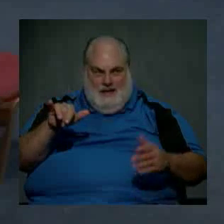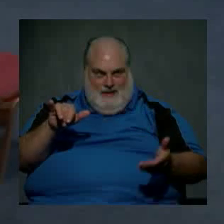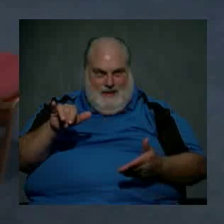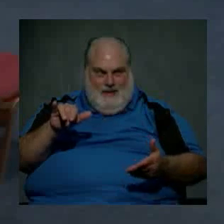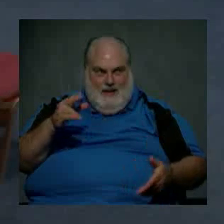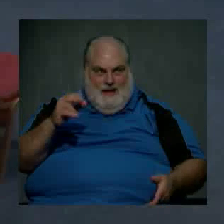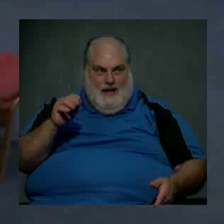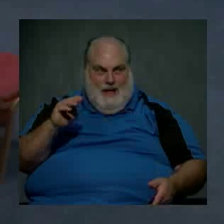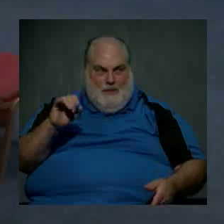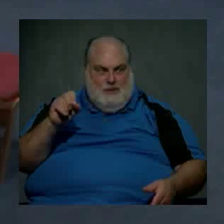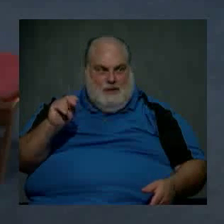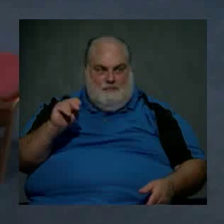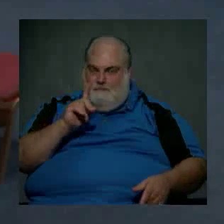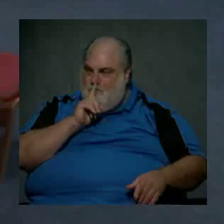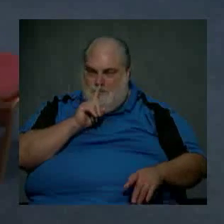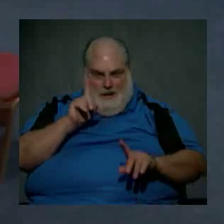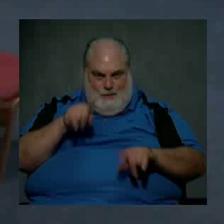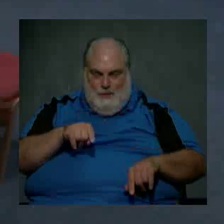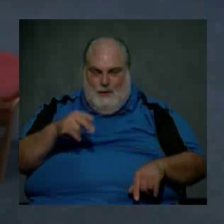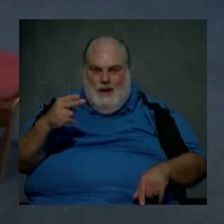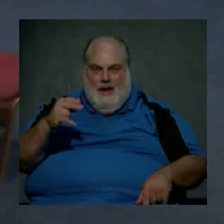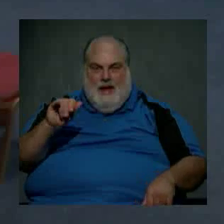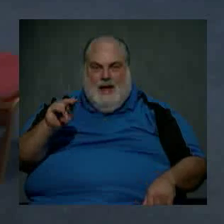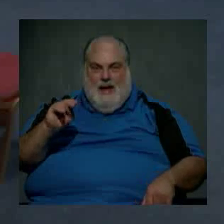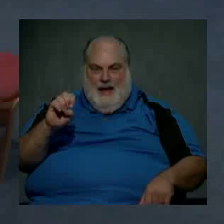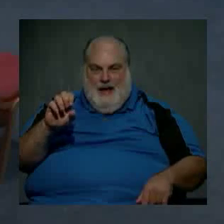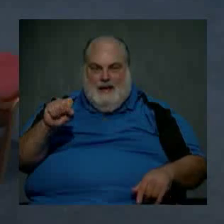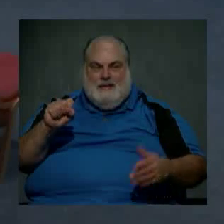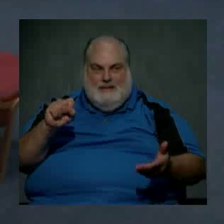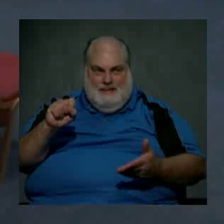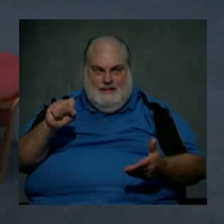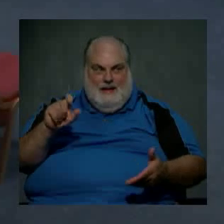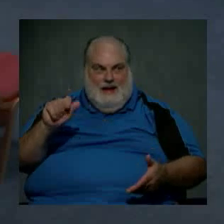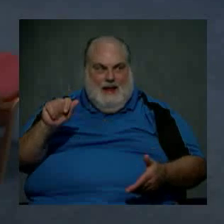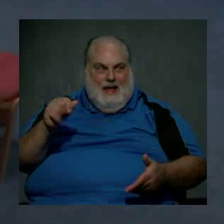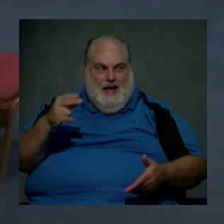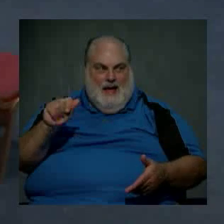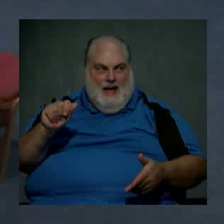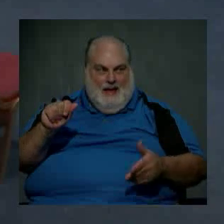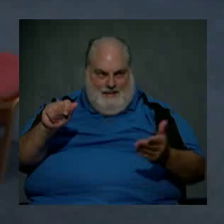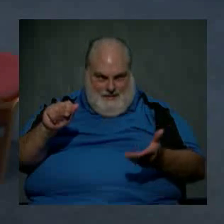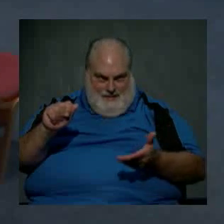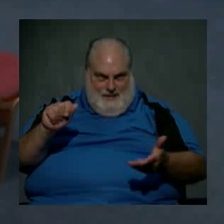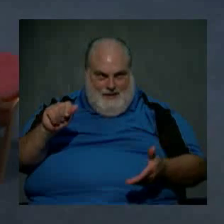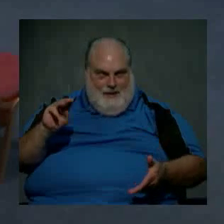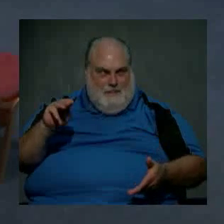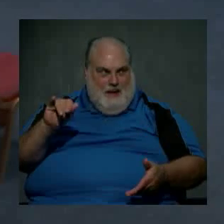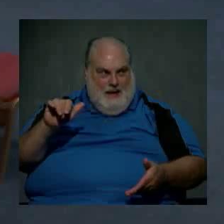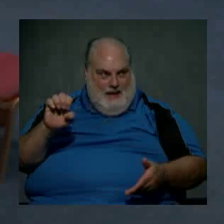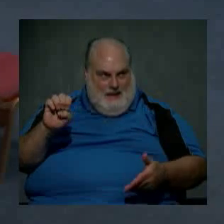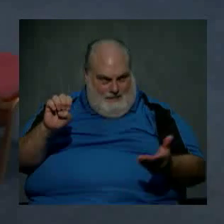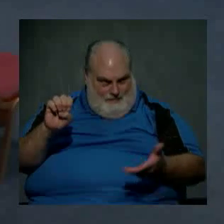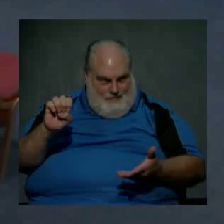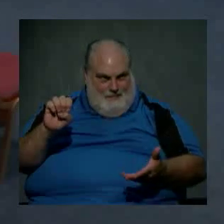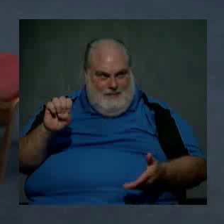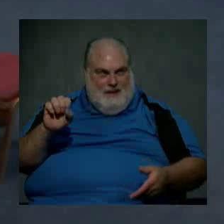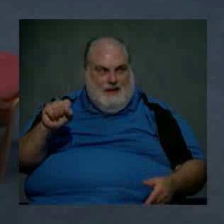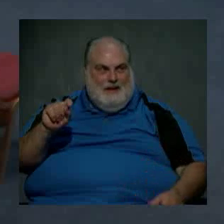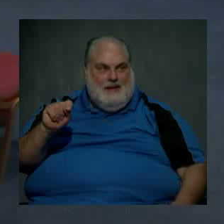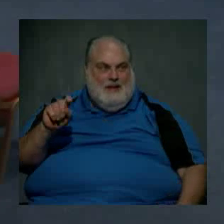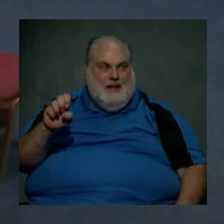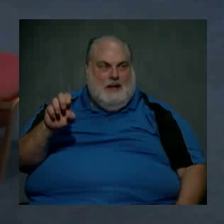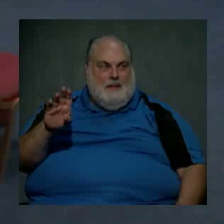Commissioner Hamilton. Commissioner Haynes. Here. Commissioner Leahy. Here. Commissioner May. Here. Commissioner